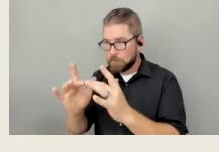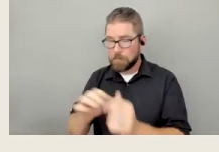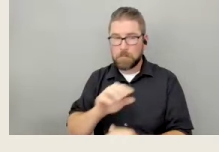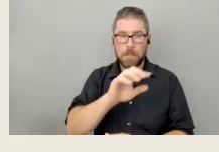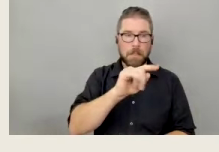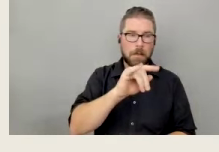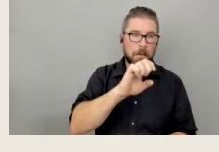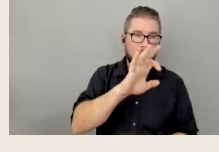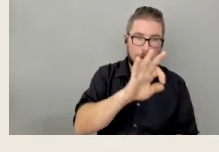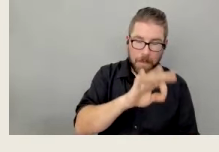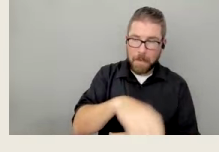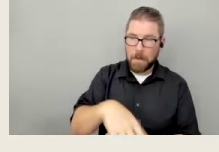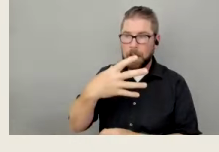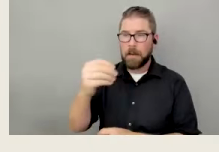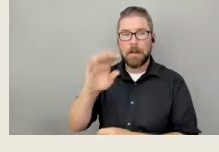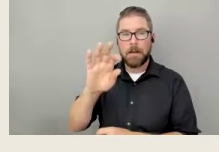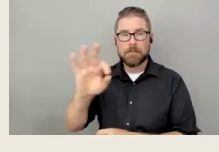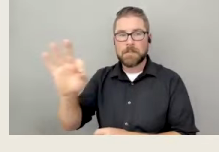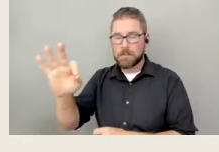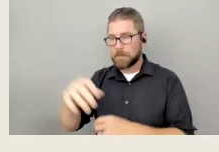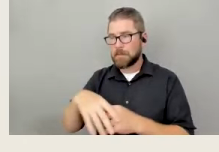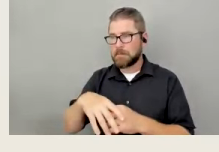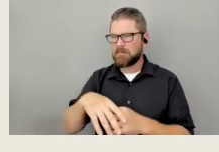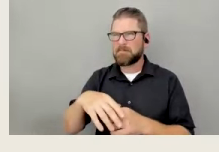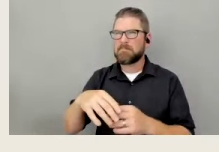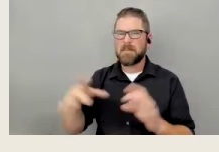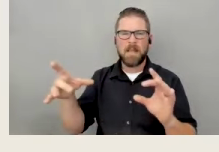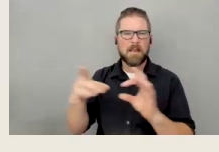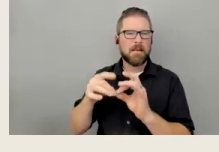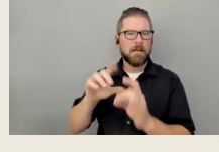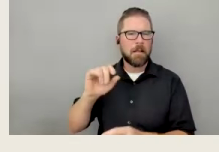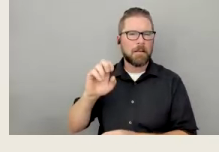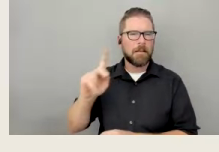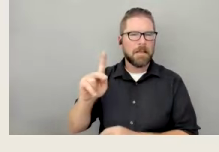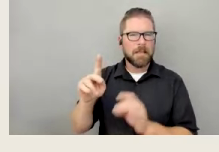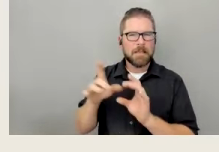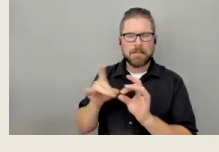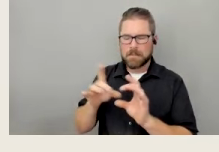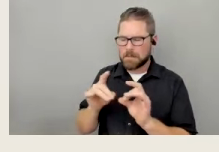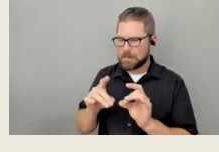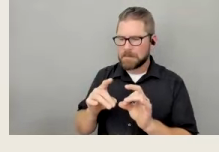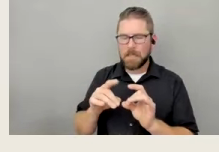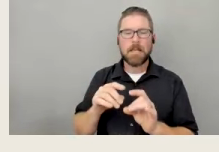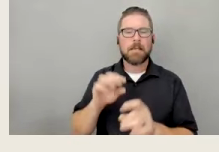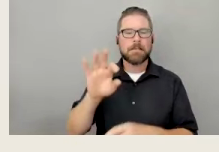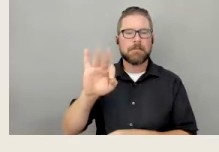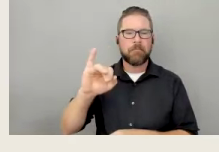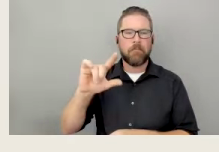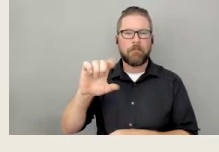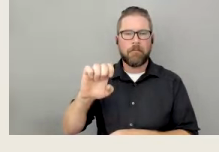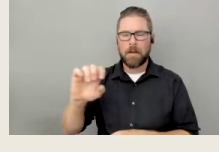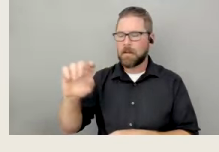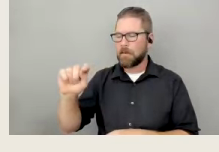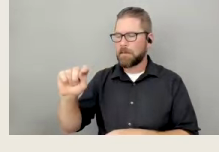like file a formal complaint or something, or file a complaint. File Title IX. Yeah, file a Title IX complaint. And